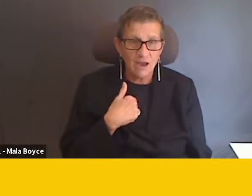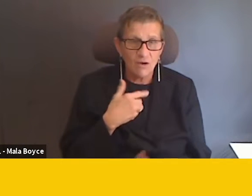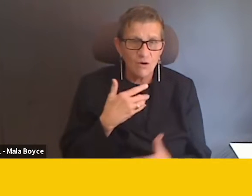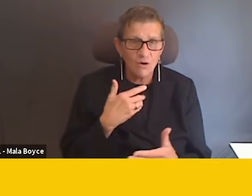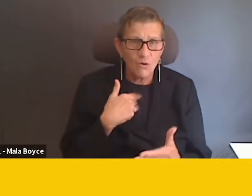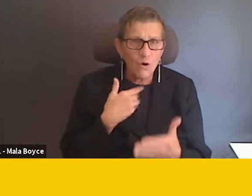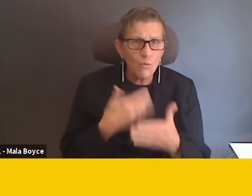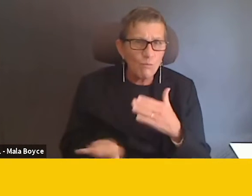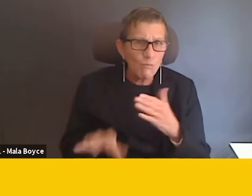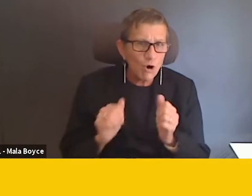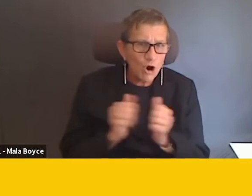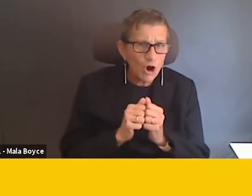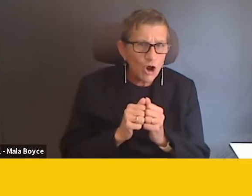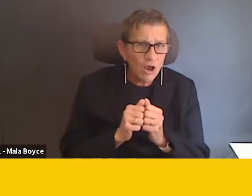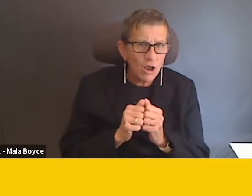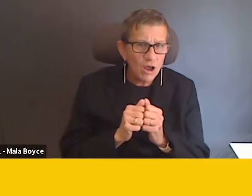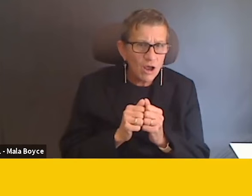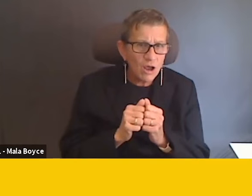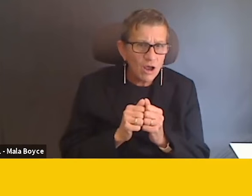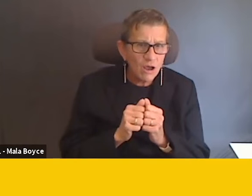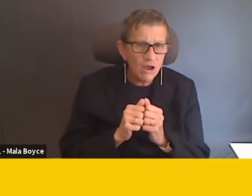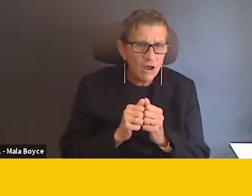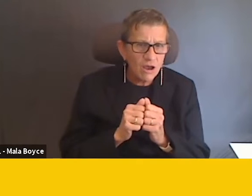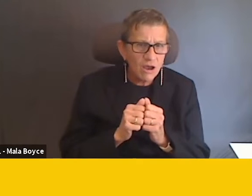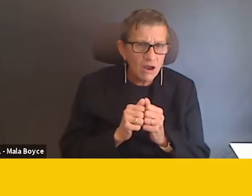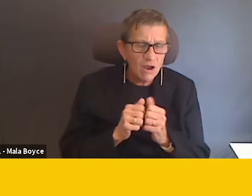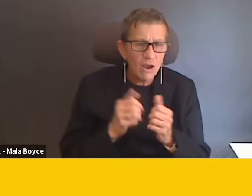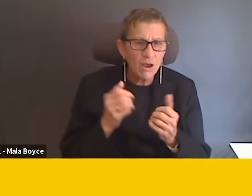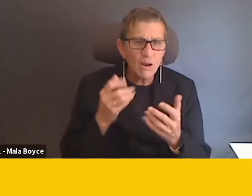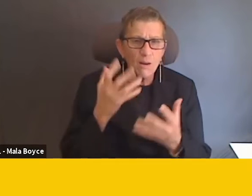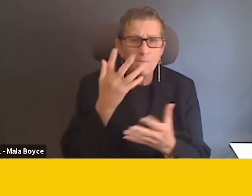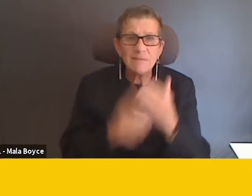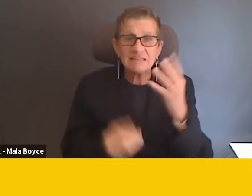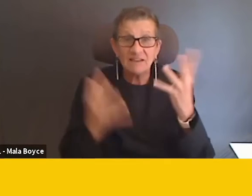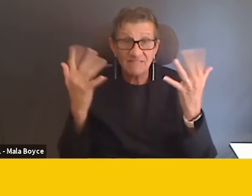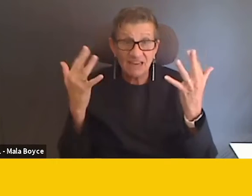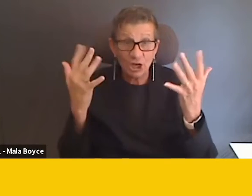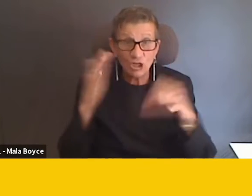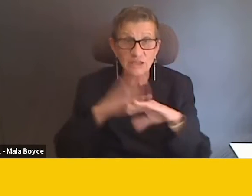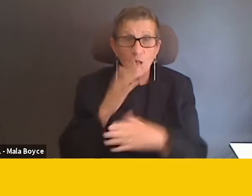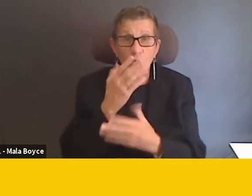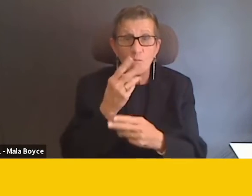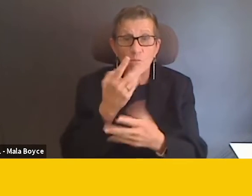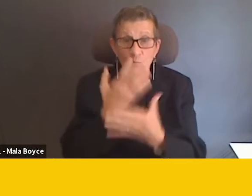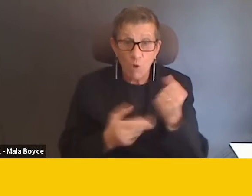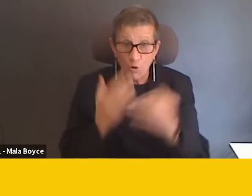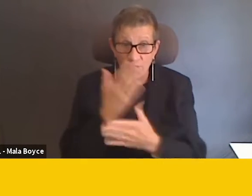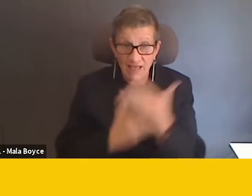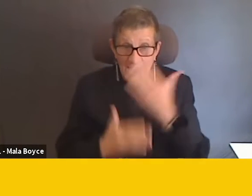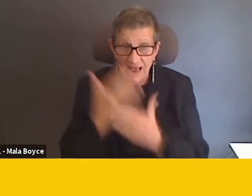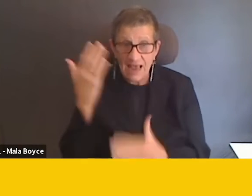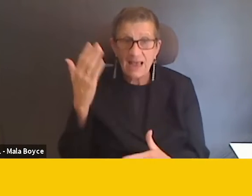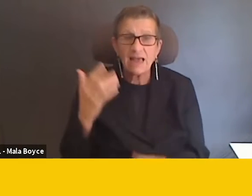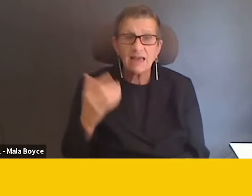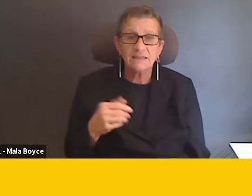was born with a limb difference, meaning that I am missing fingers on both of my hands and have short forearms. So I will show you on